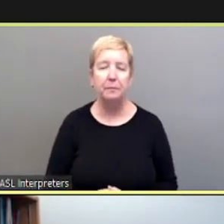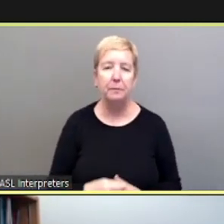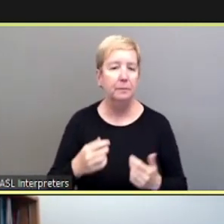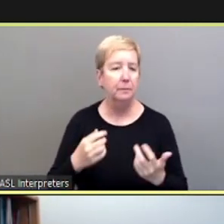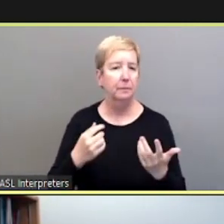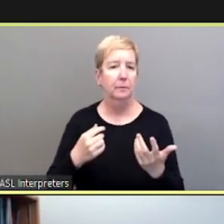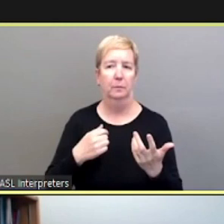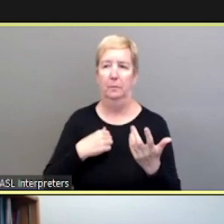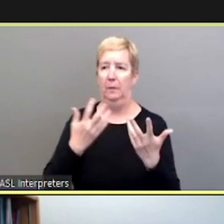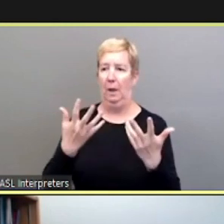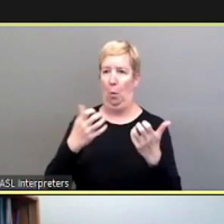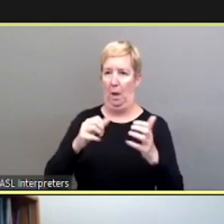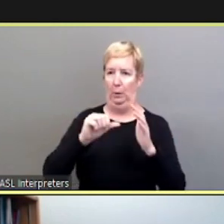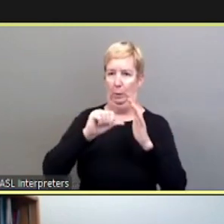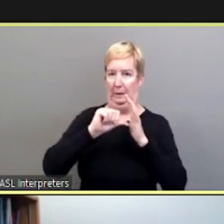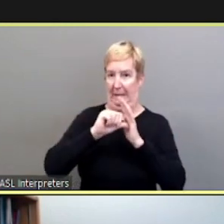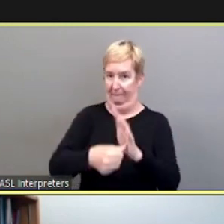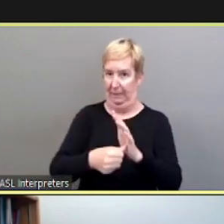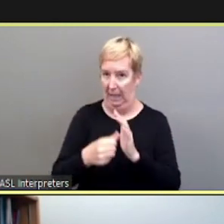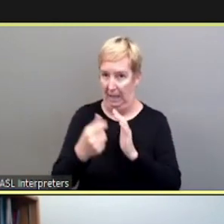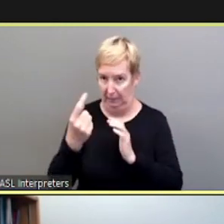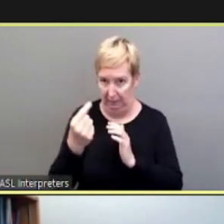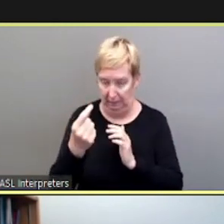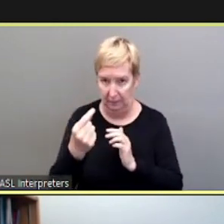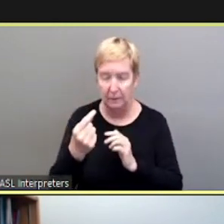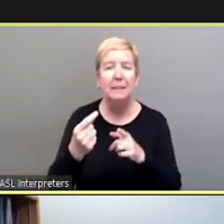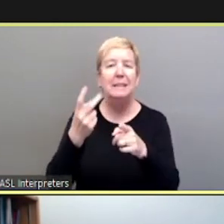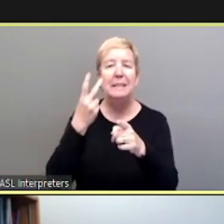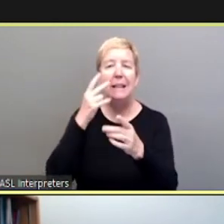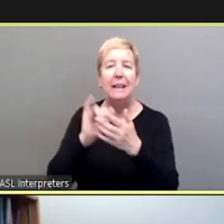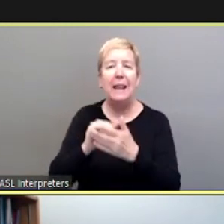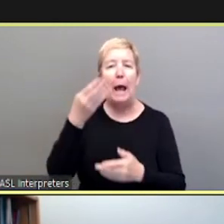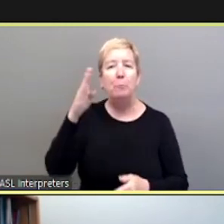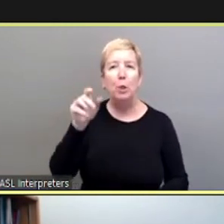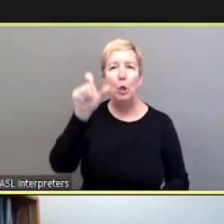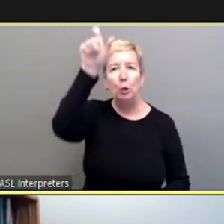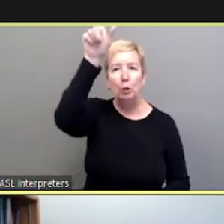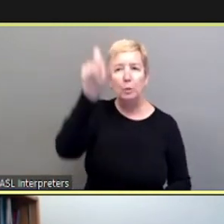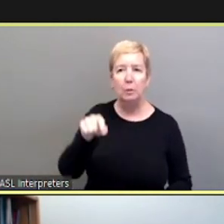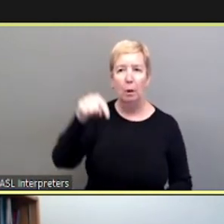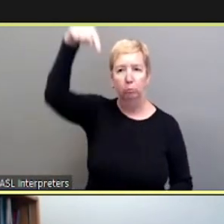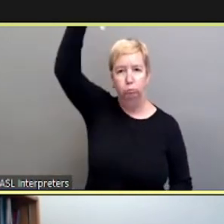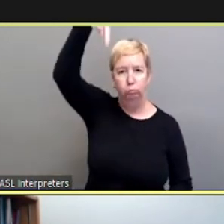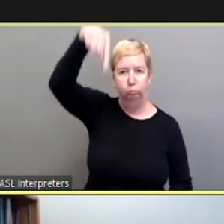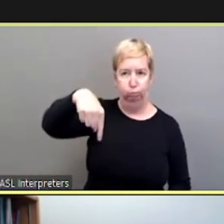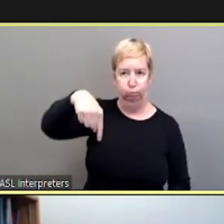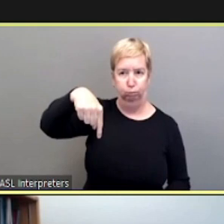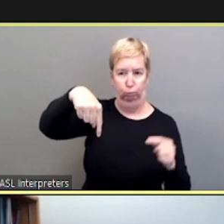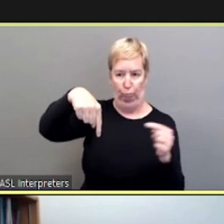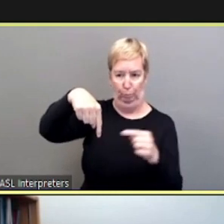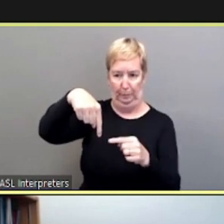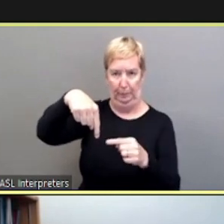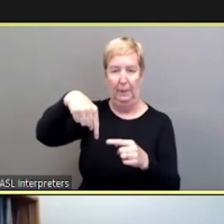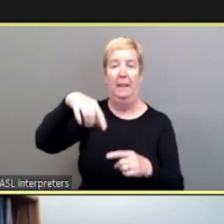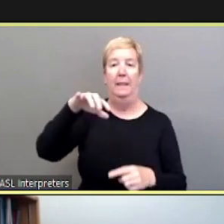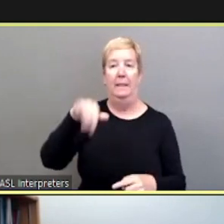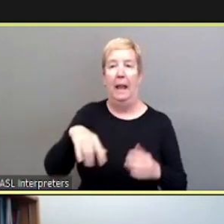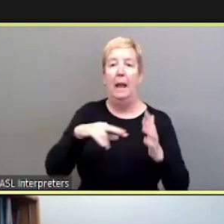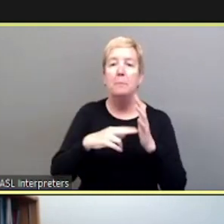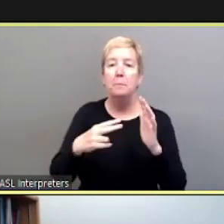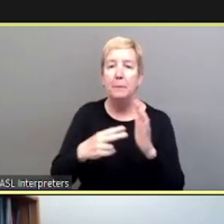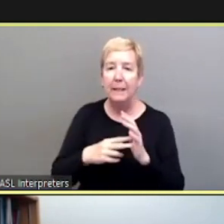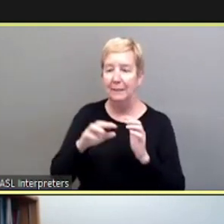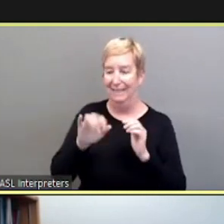this slide is the big blue arrow there. I'm trying to indicate where the